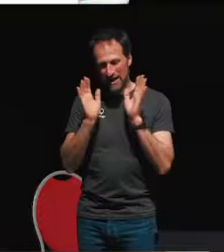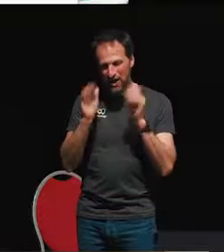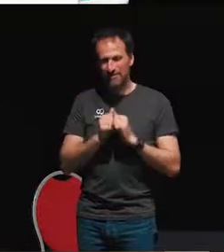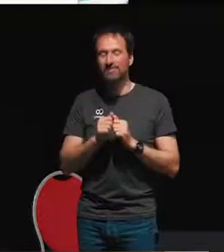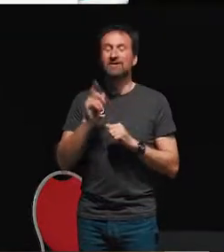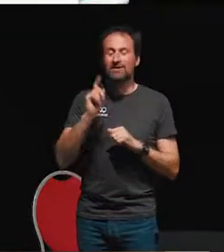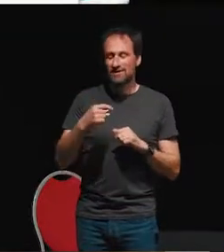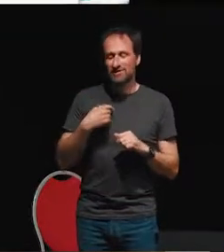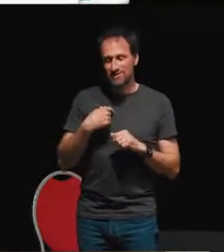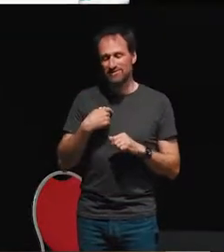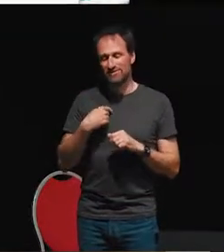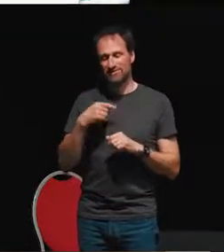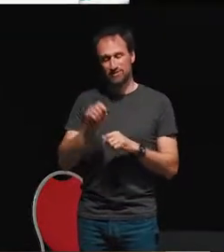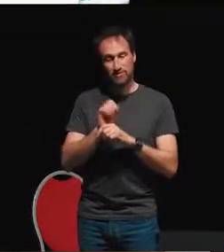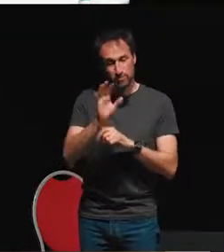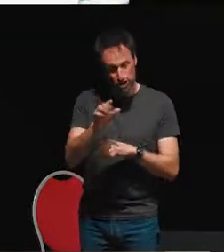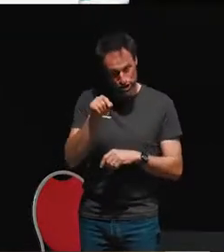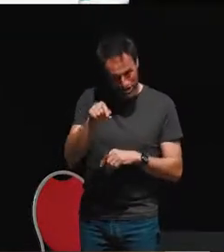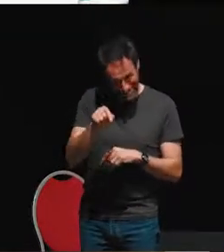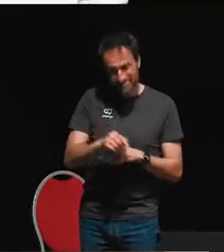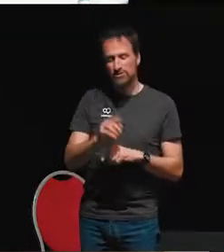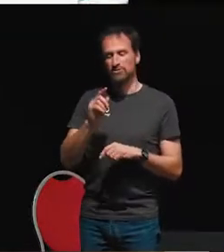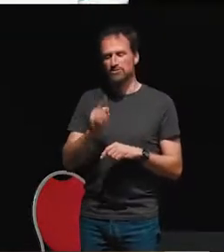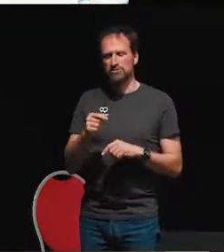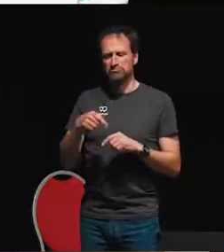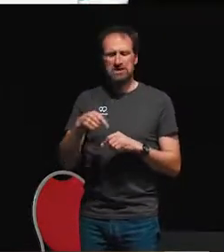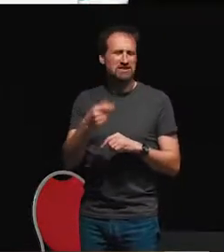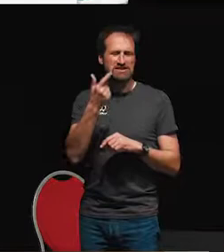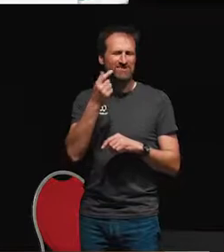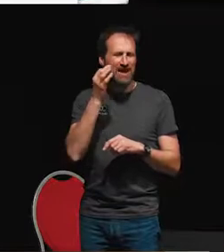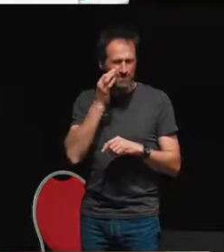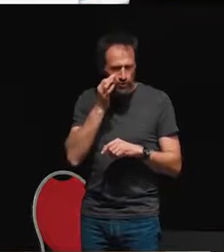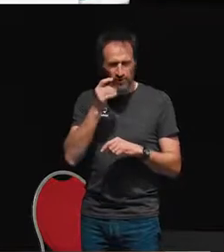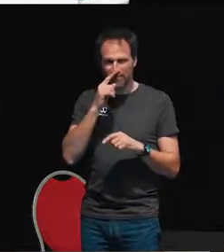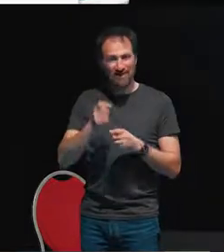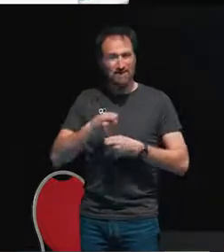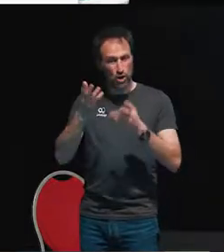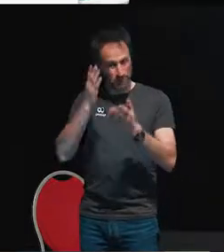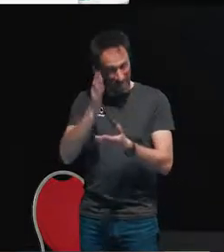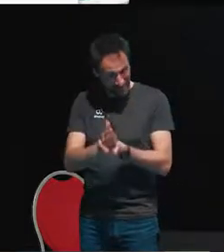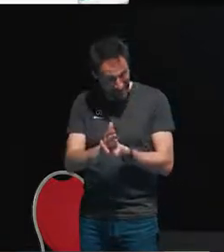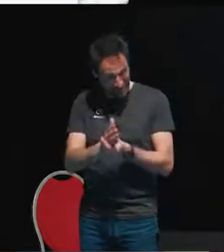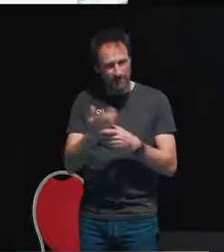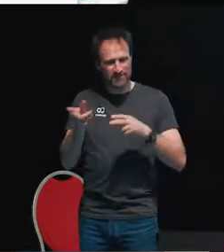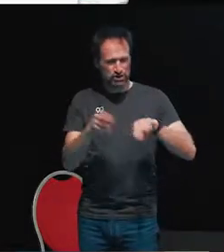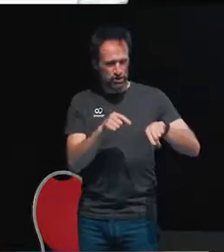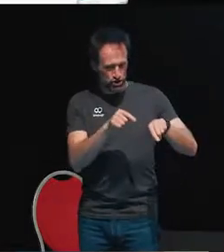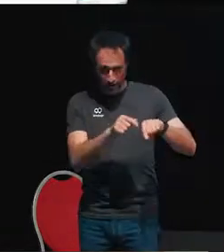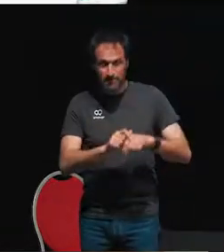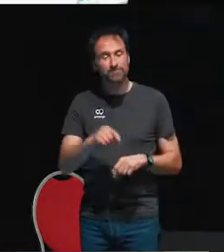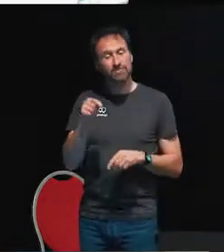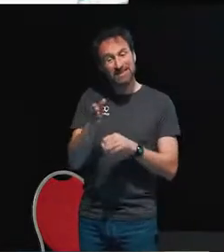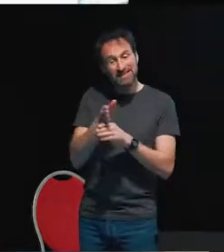push this and we're going to come back to this and like to in like two minutes once the deployment has happened in the meantime let's go back add